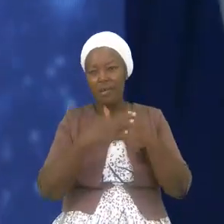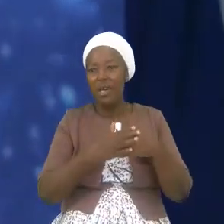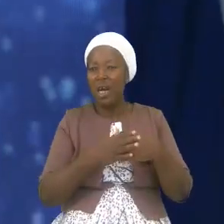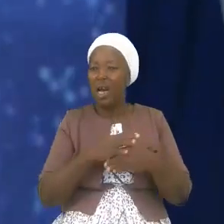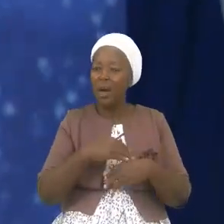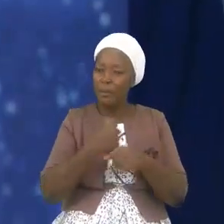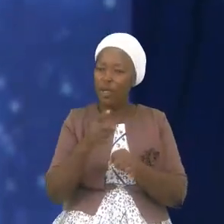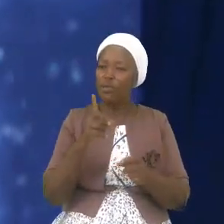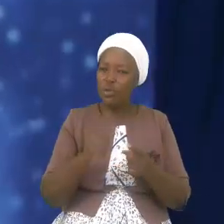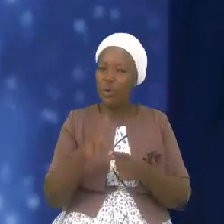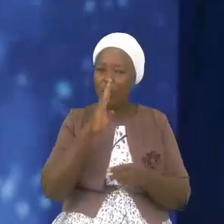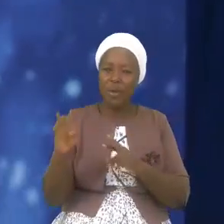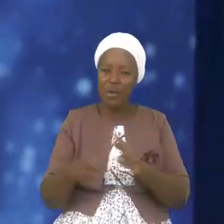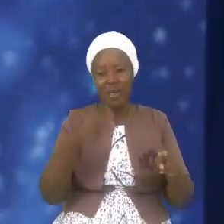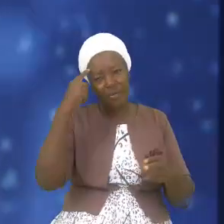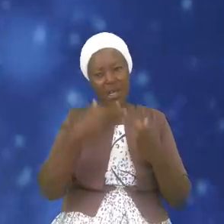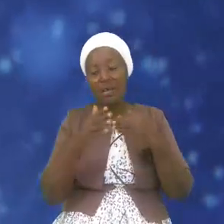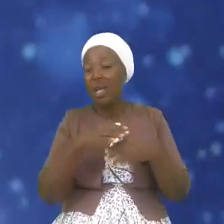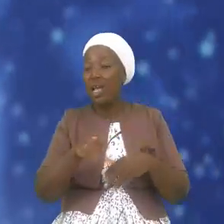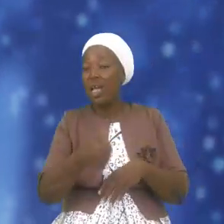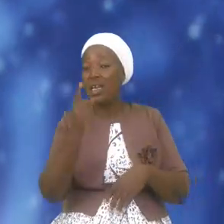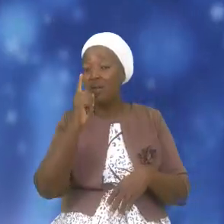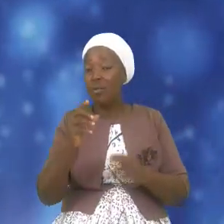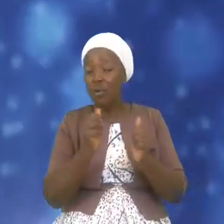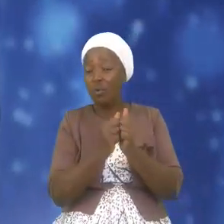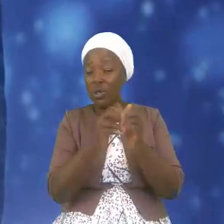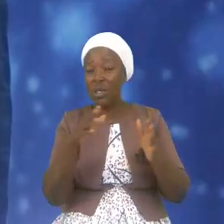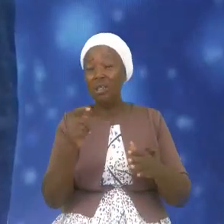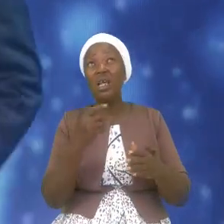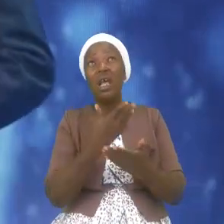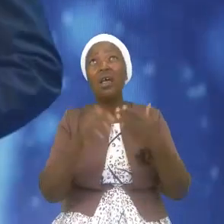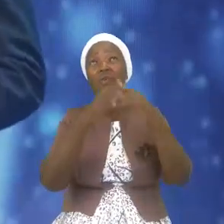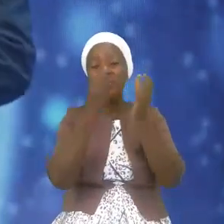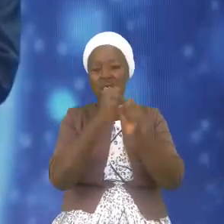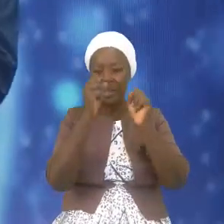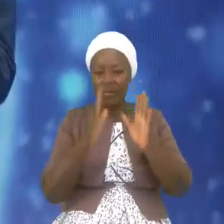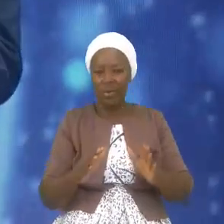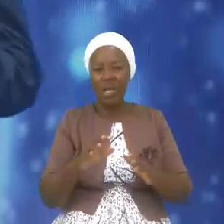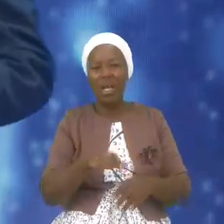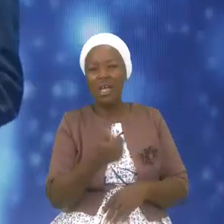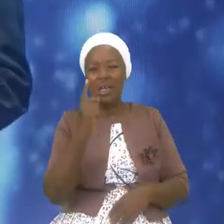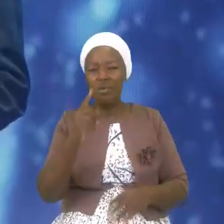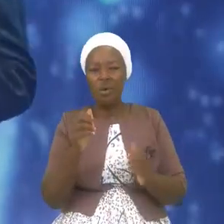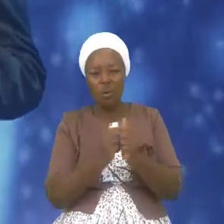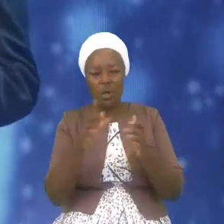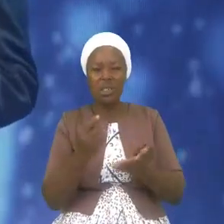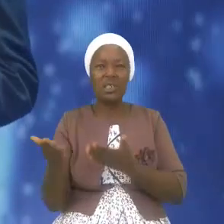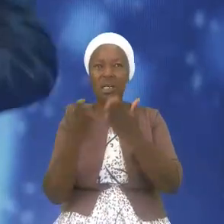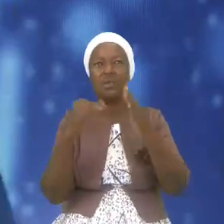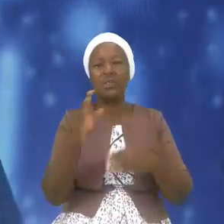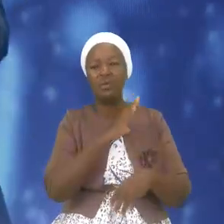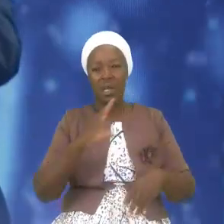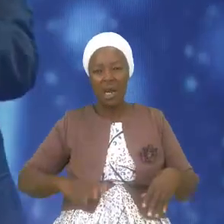Savior, everyone without the sacrifice of Christ on the cross of Calvary is unworthy.